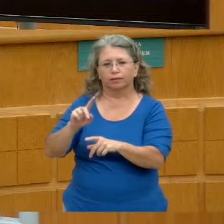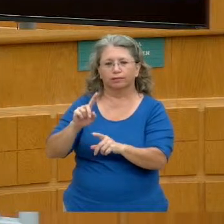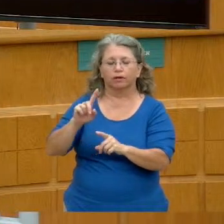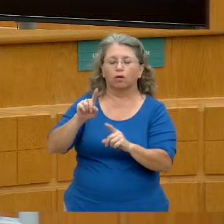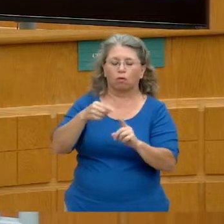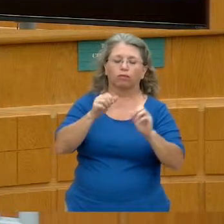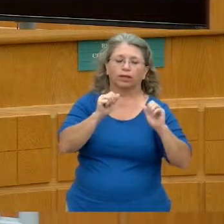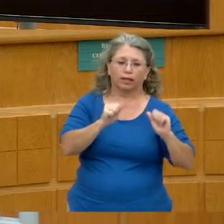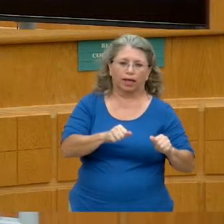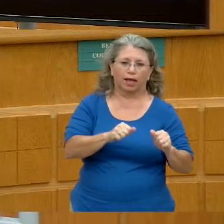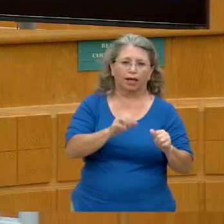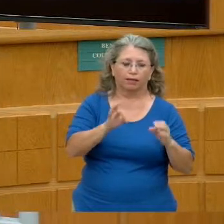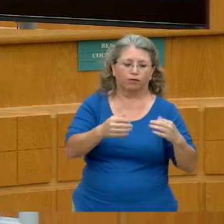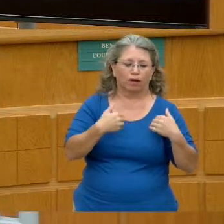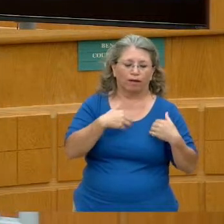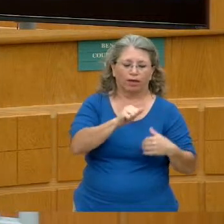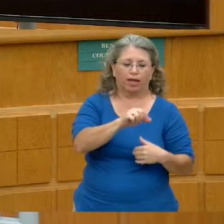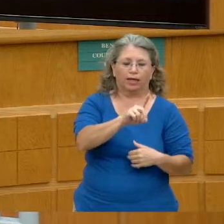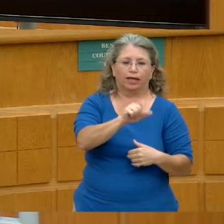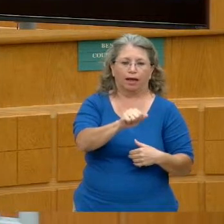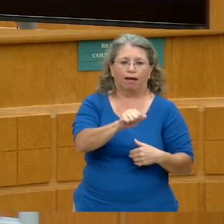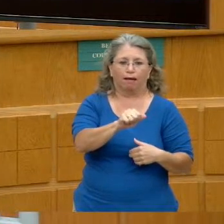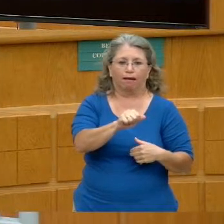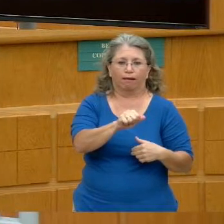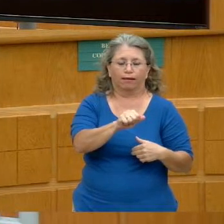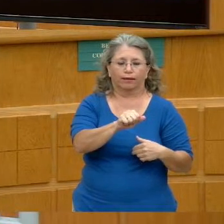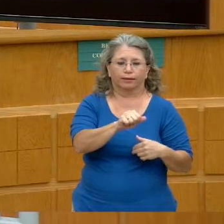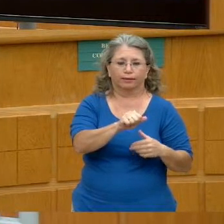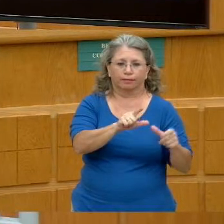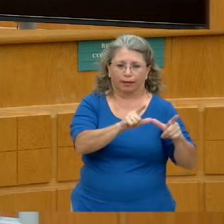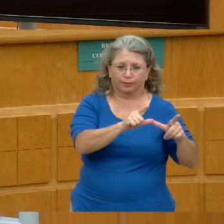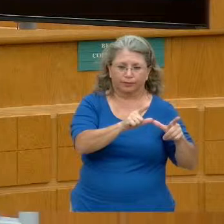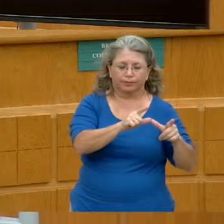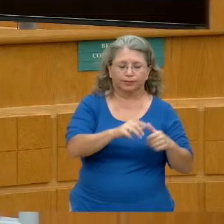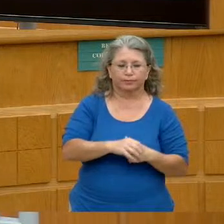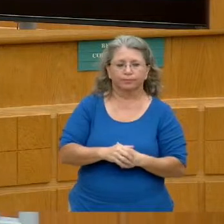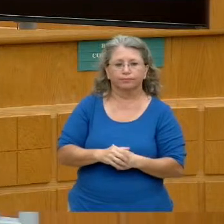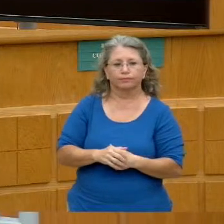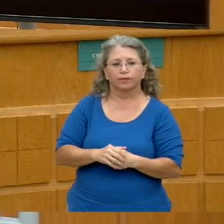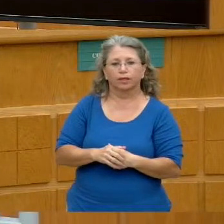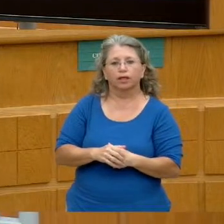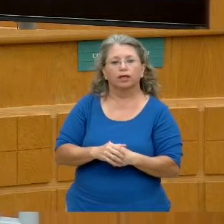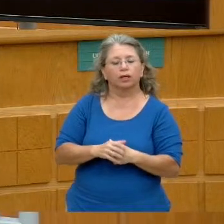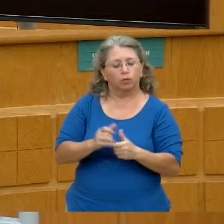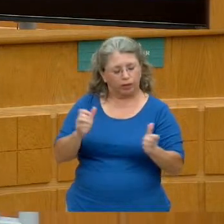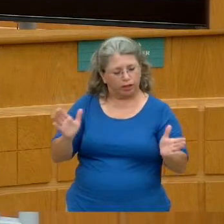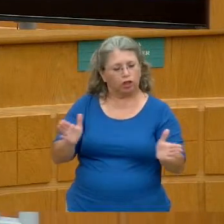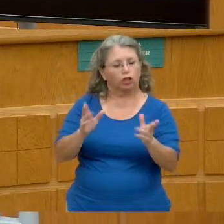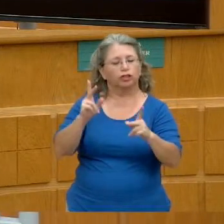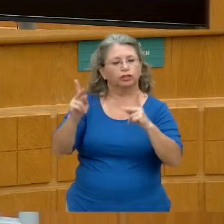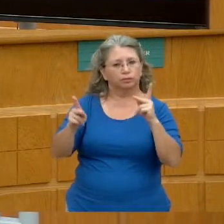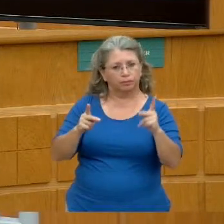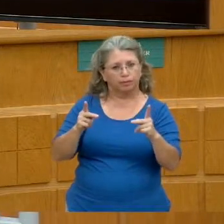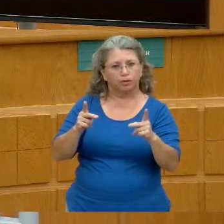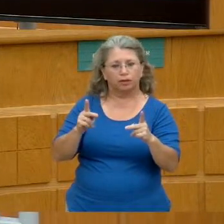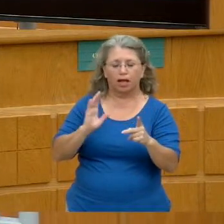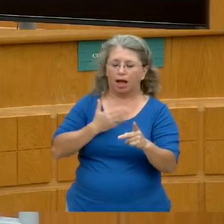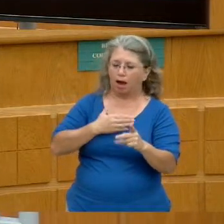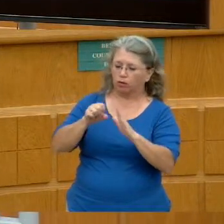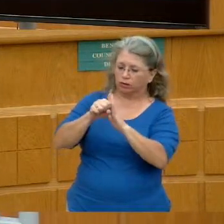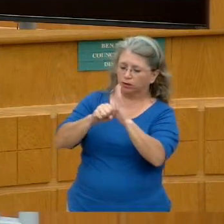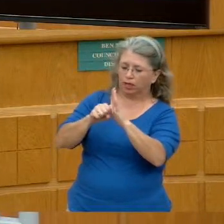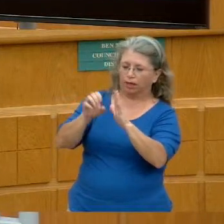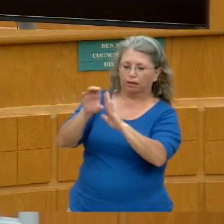Now, one key thing, though, is we do want residents and visitors to be able to walk on the beach. It's an open beach to Texas. It's in our Constitution where we can't close